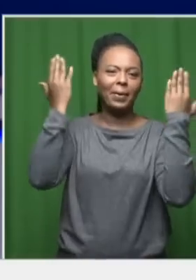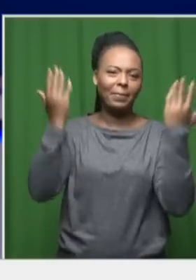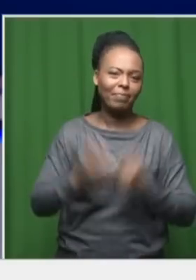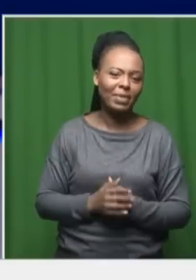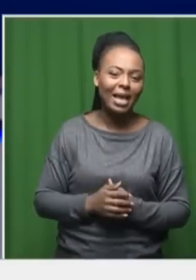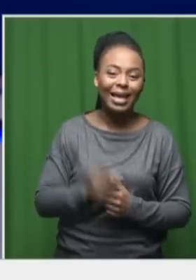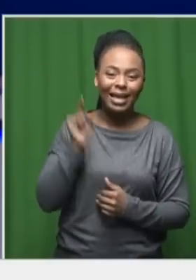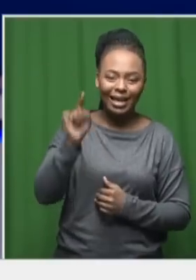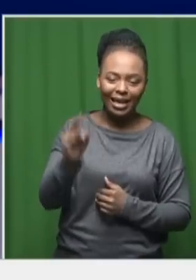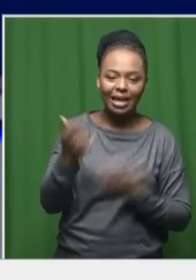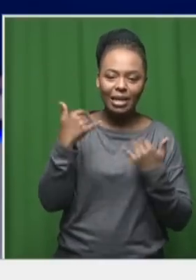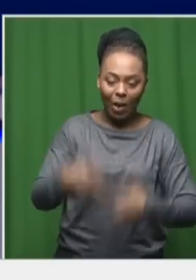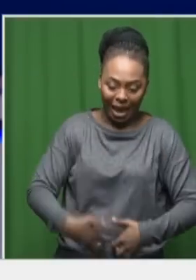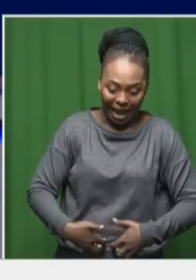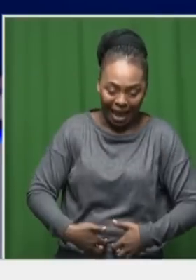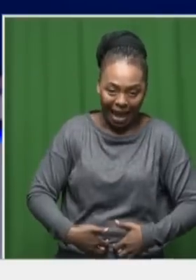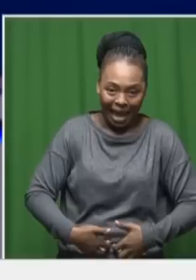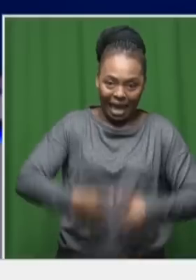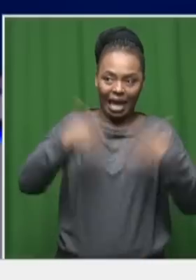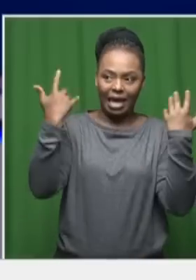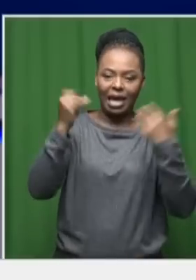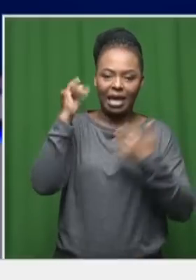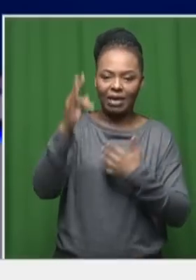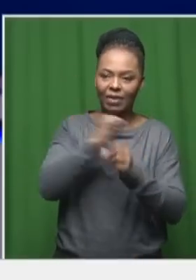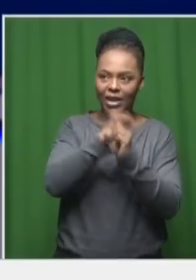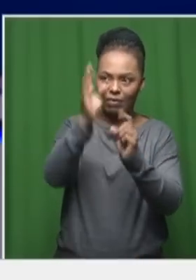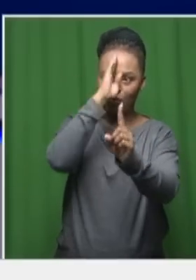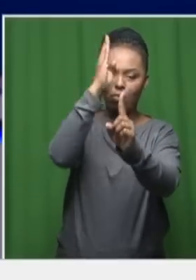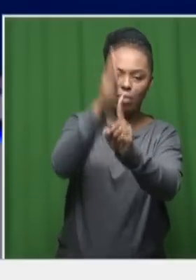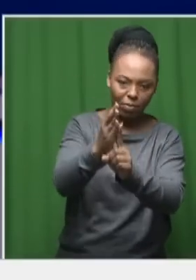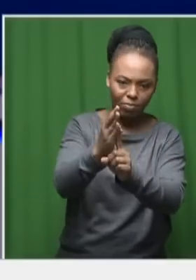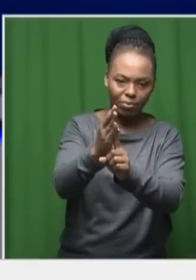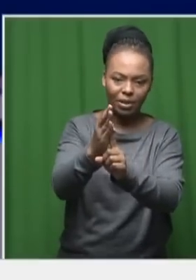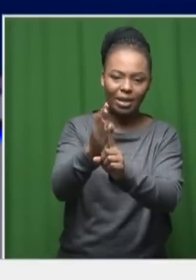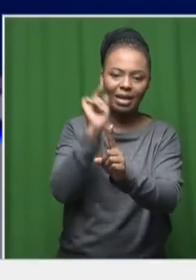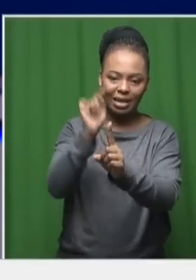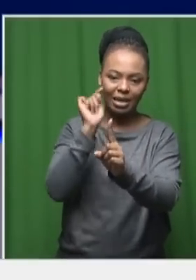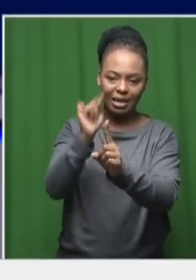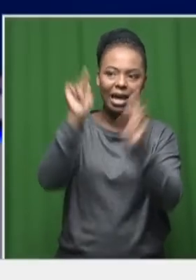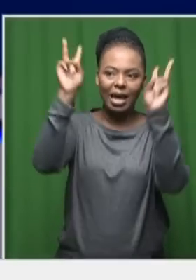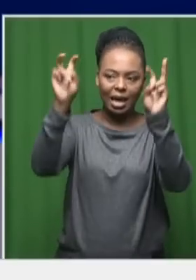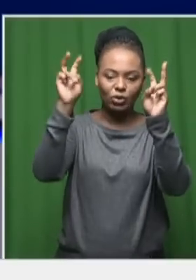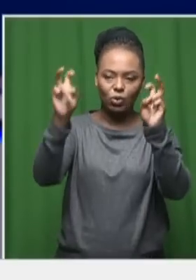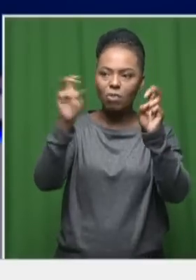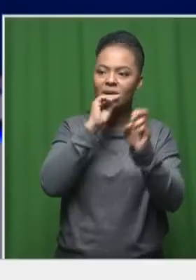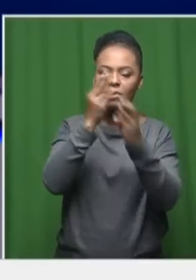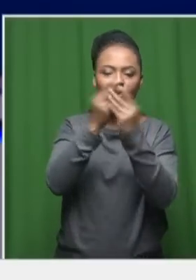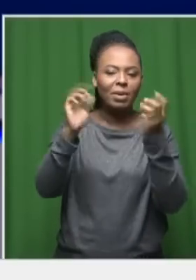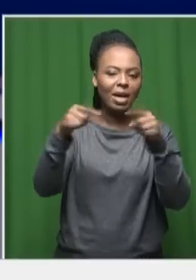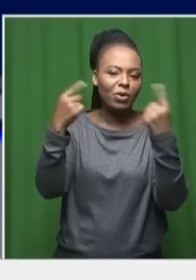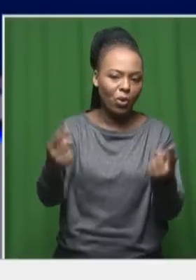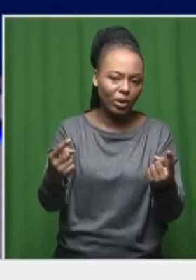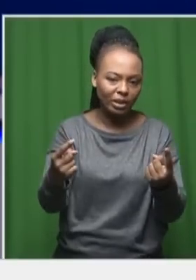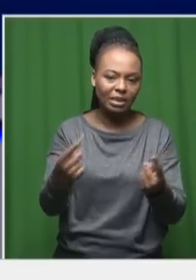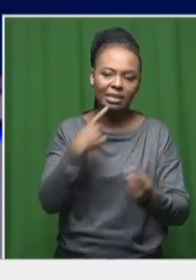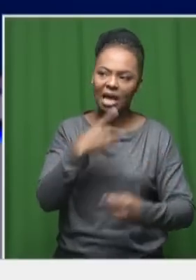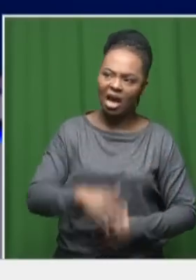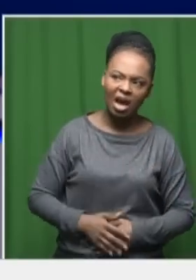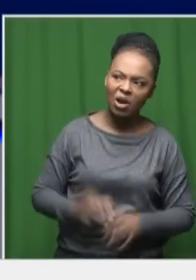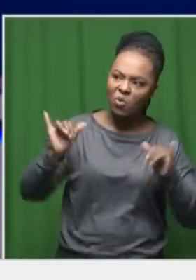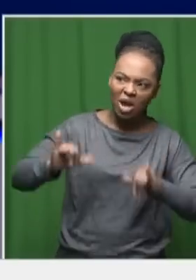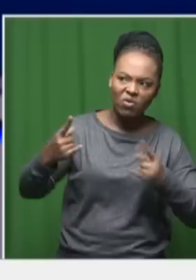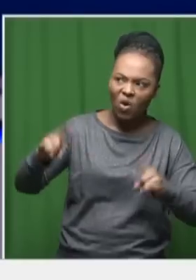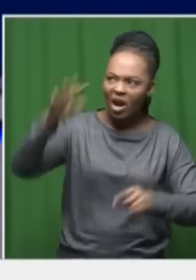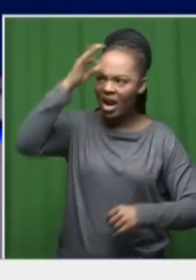continent. Your anger, when it's not directed towards what comes next, becomes problematic. And we've seen it now where people are saying, oh, we cannot wait for the governing party